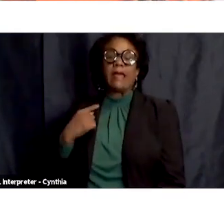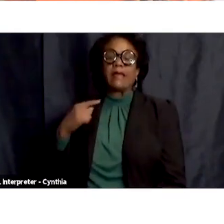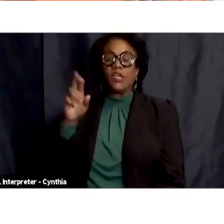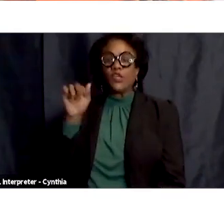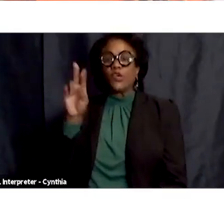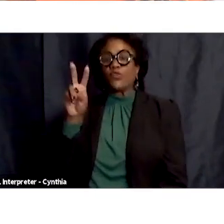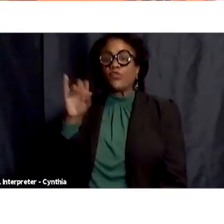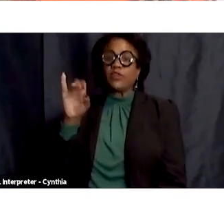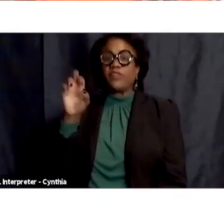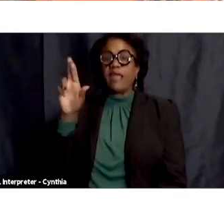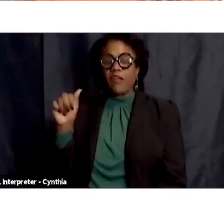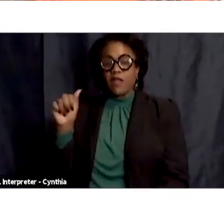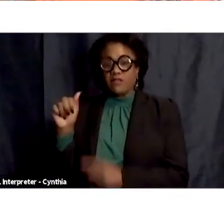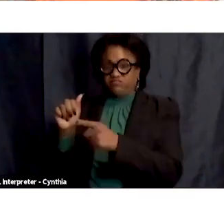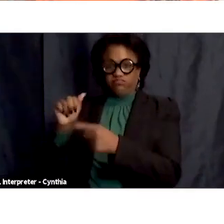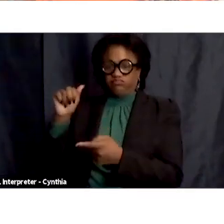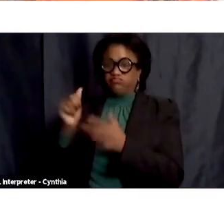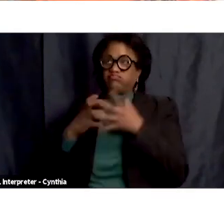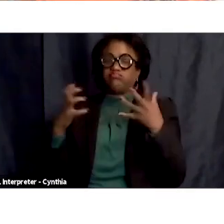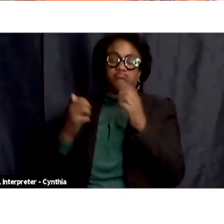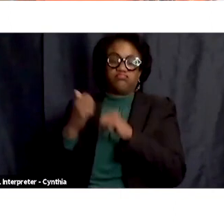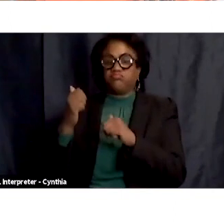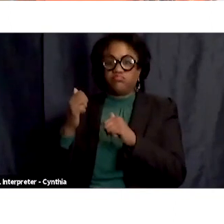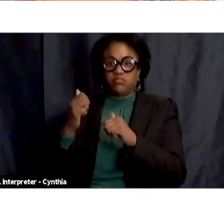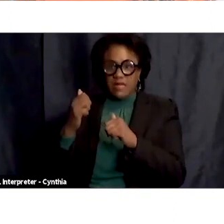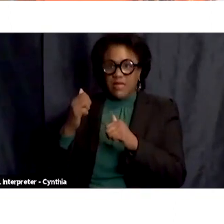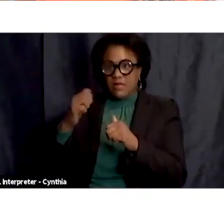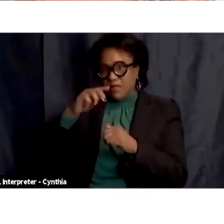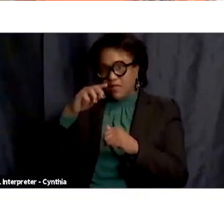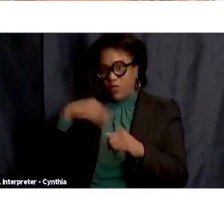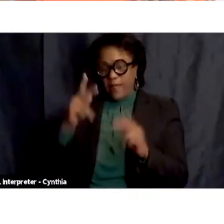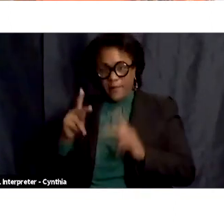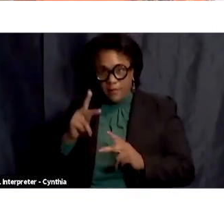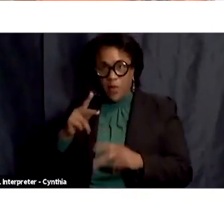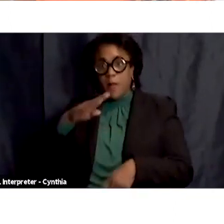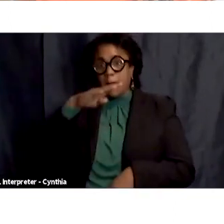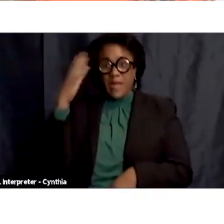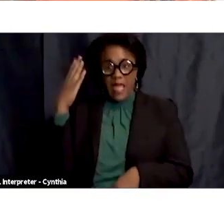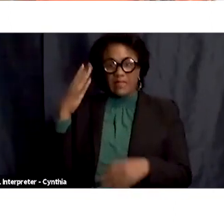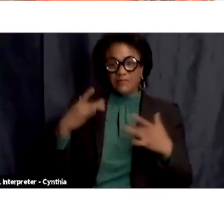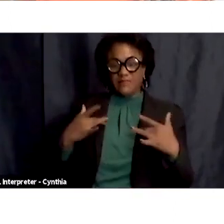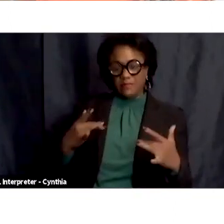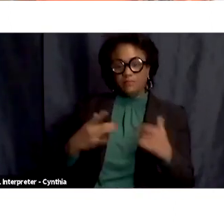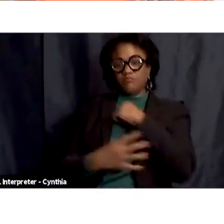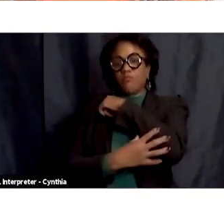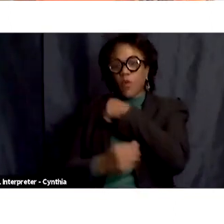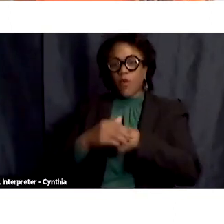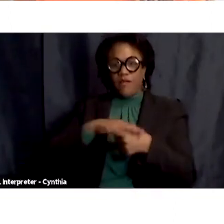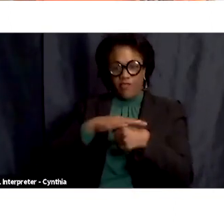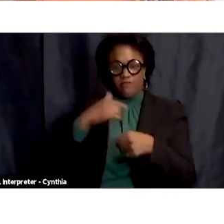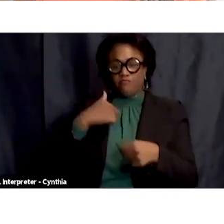and 7% Black. The Black residents obviously live in a very lower income area, which is where I grew up.